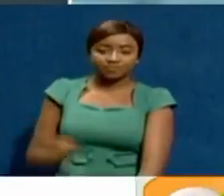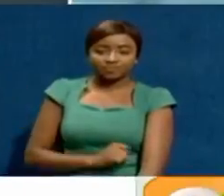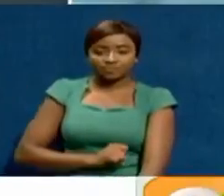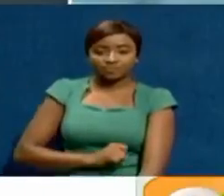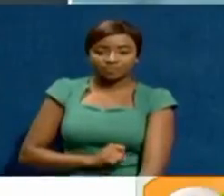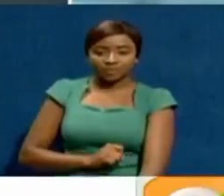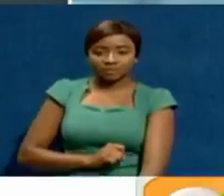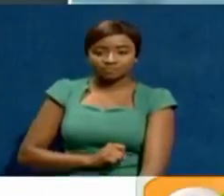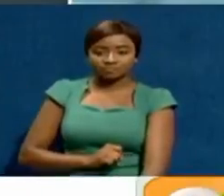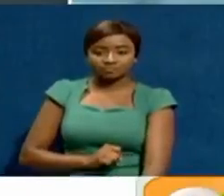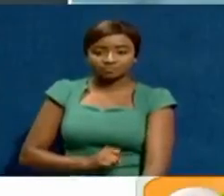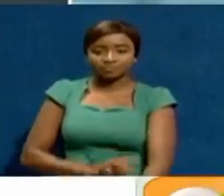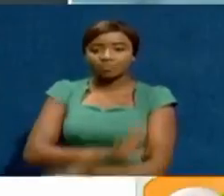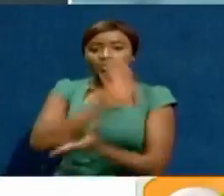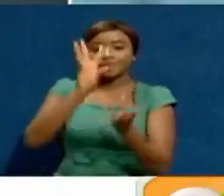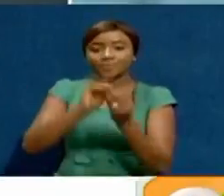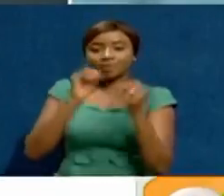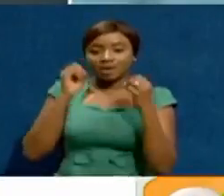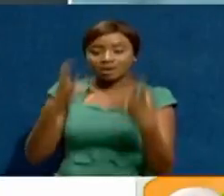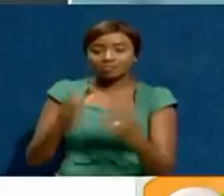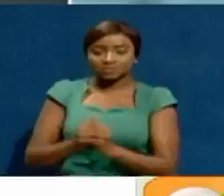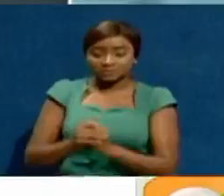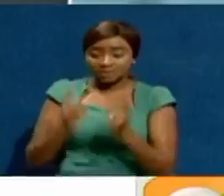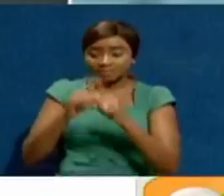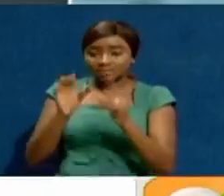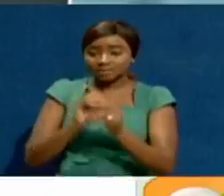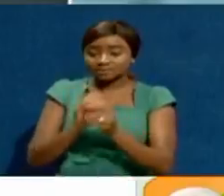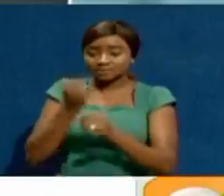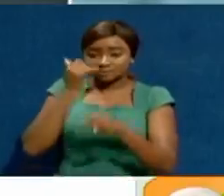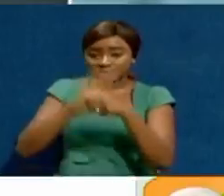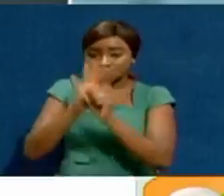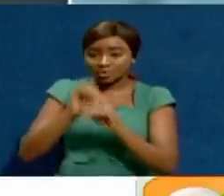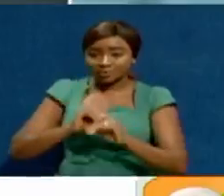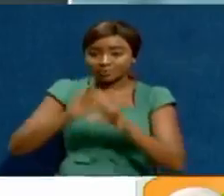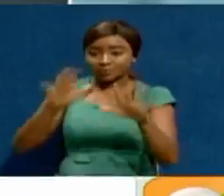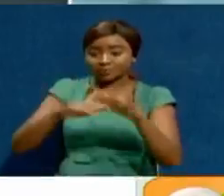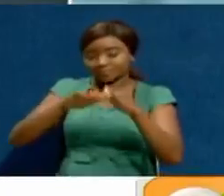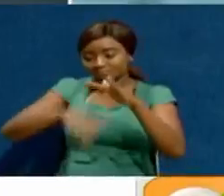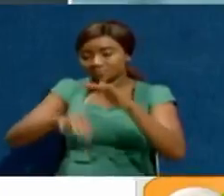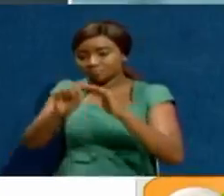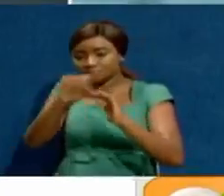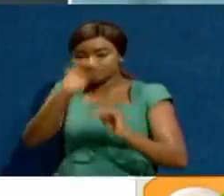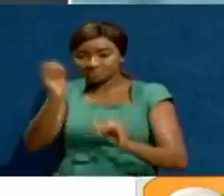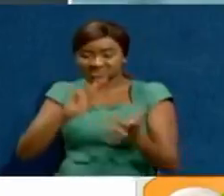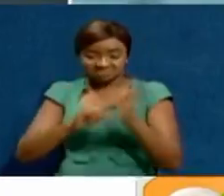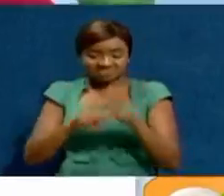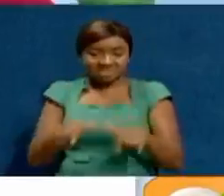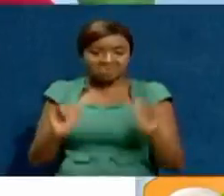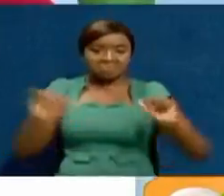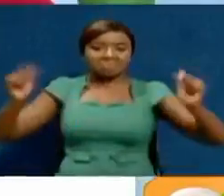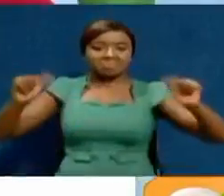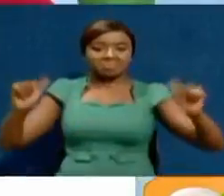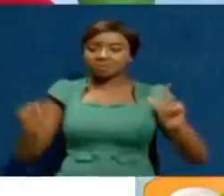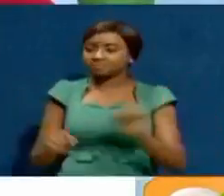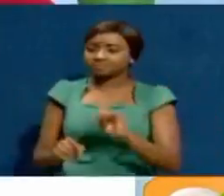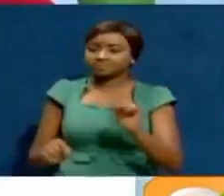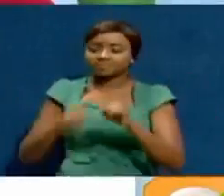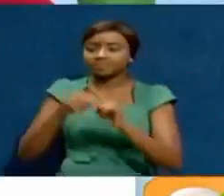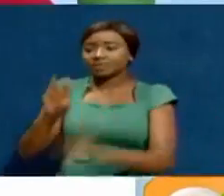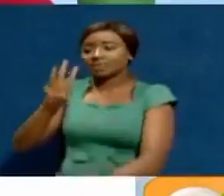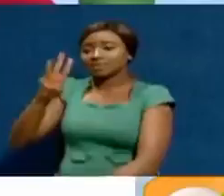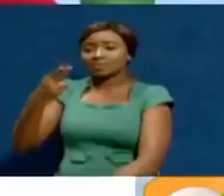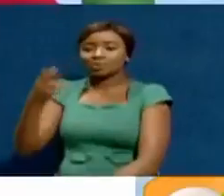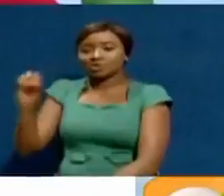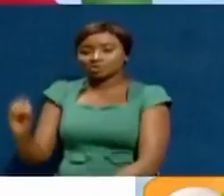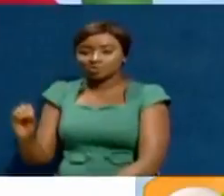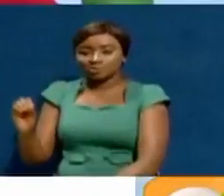tested, marking yet another positivity rate lower than 5%. But Kagwe warns the country is not yet safe. According to WHO